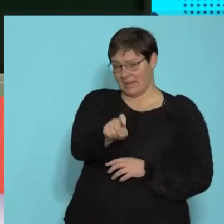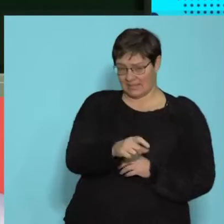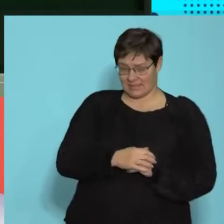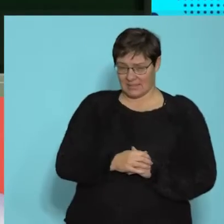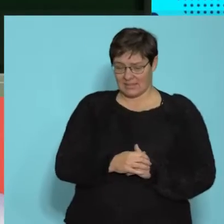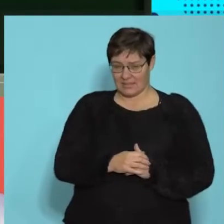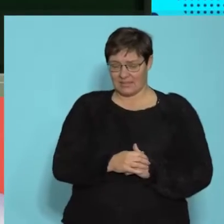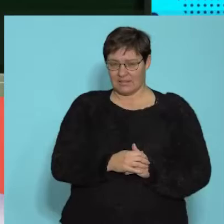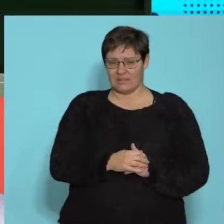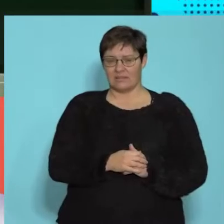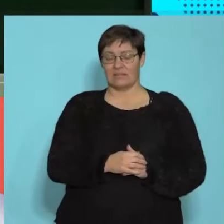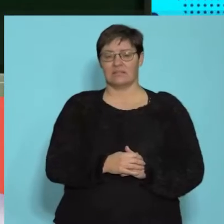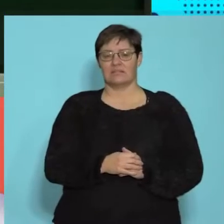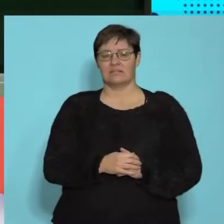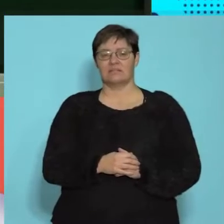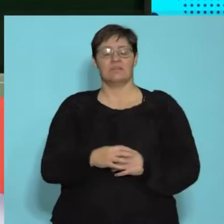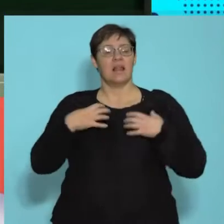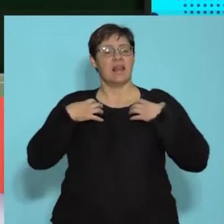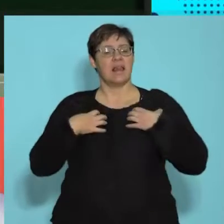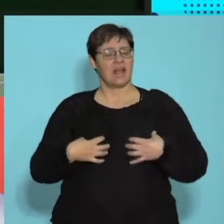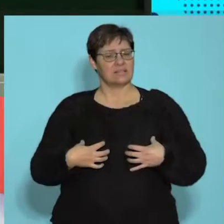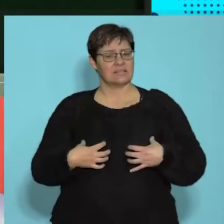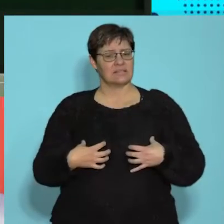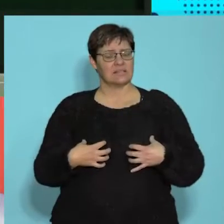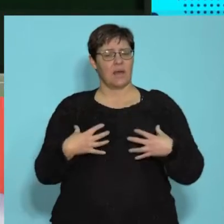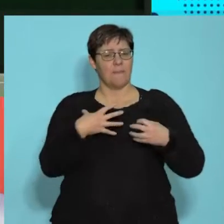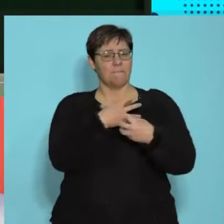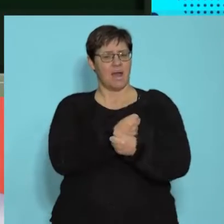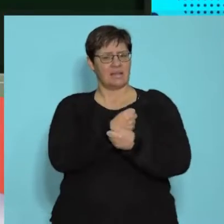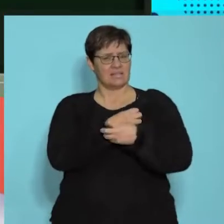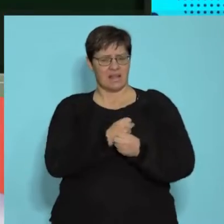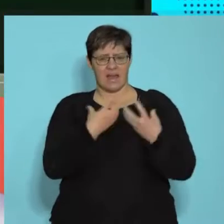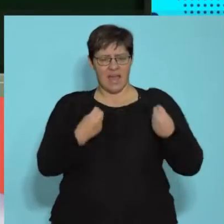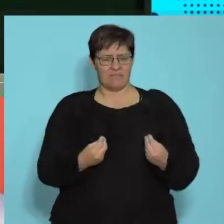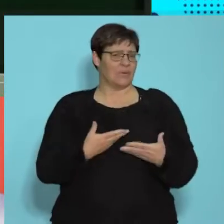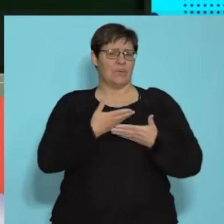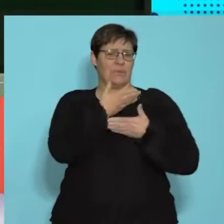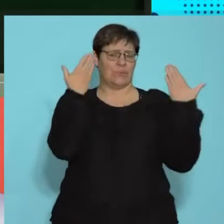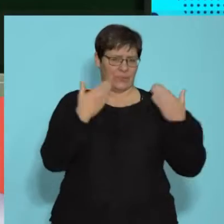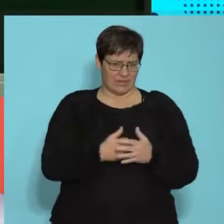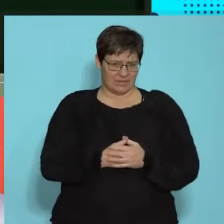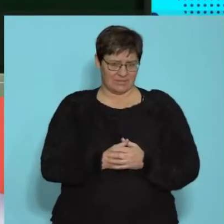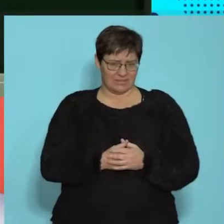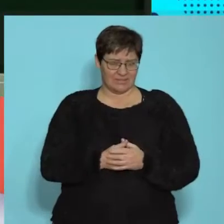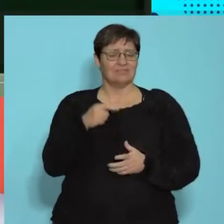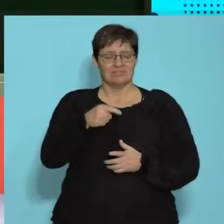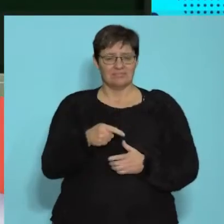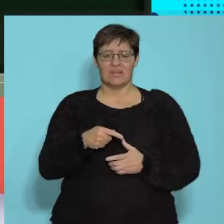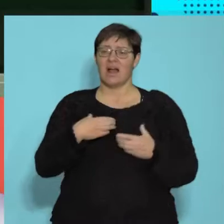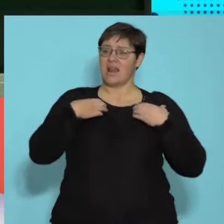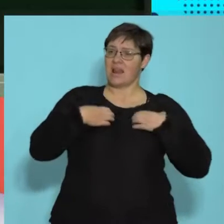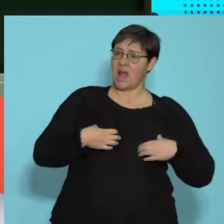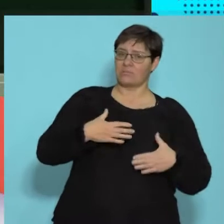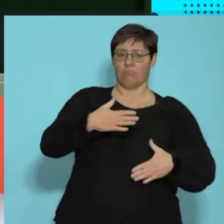understand is that the lungs don't have any muscle. The lungs actually cannot